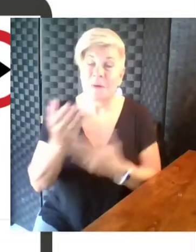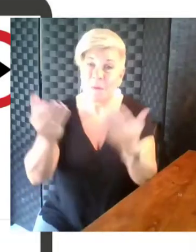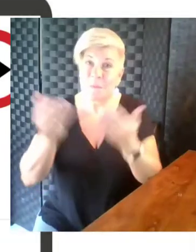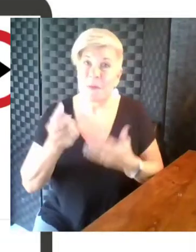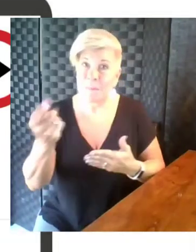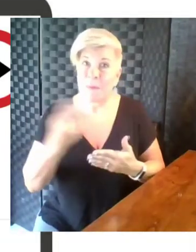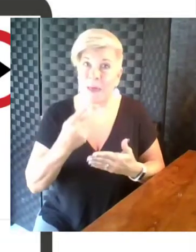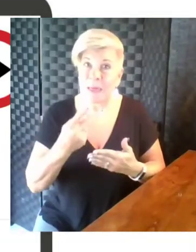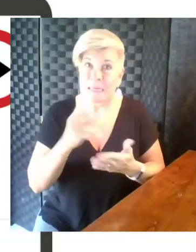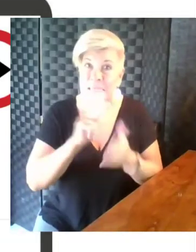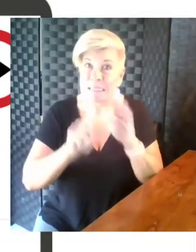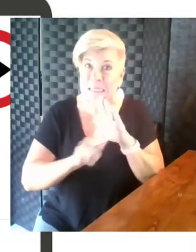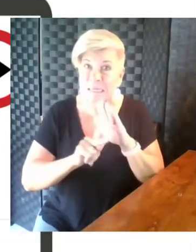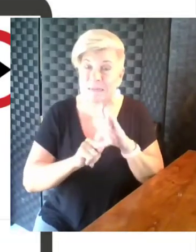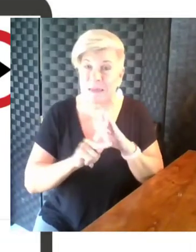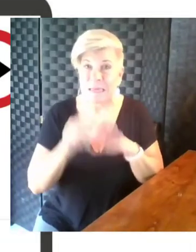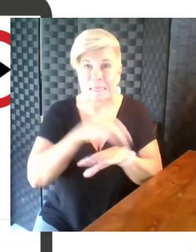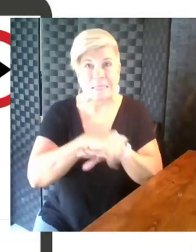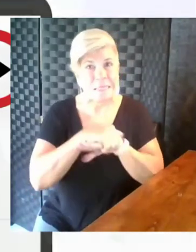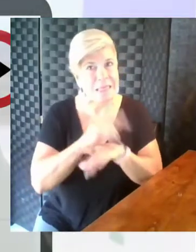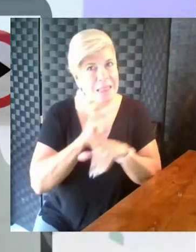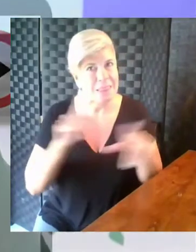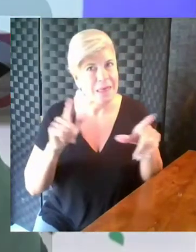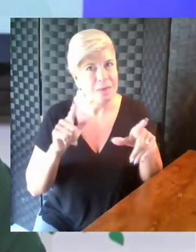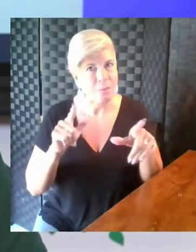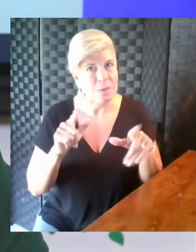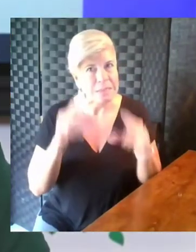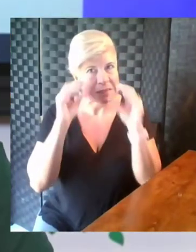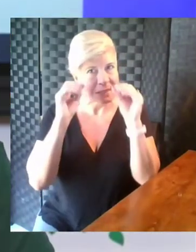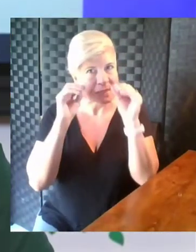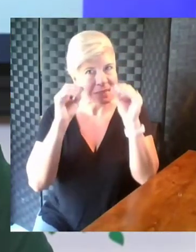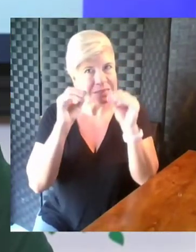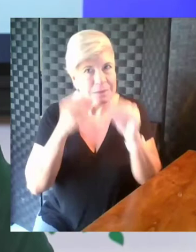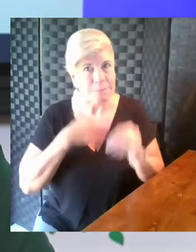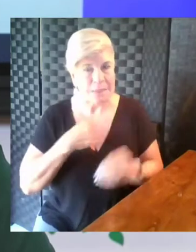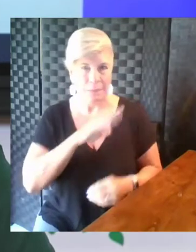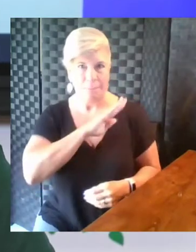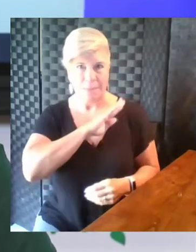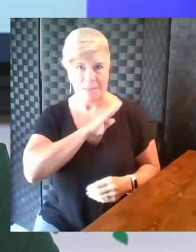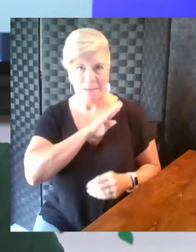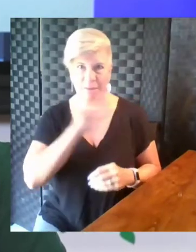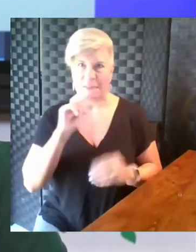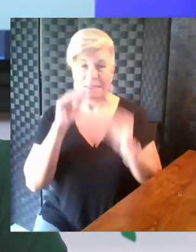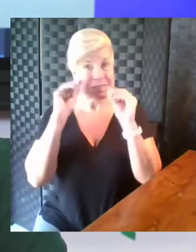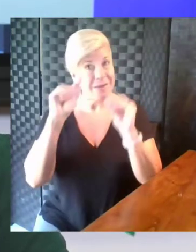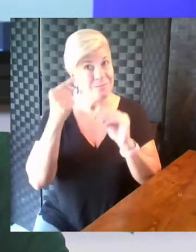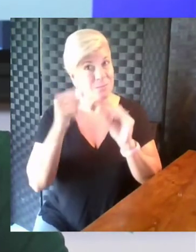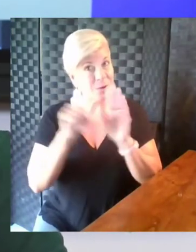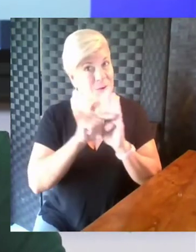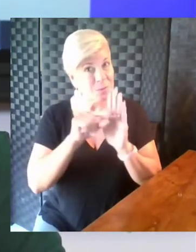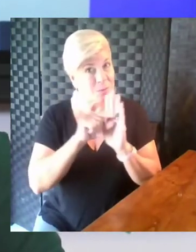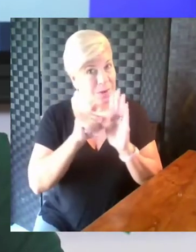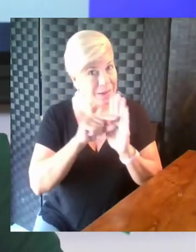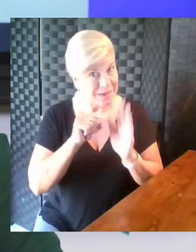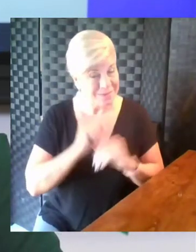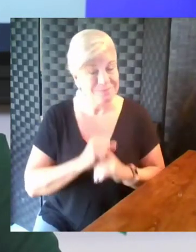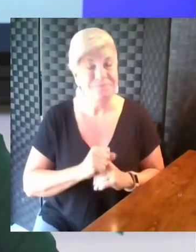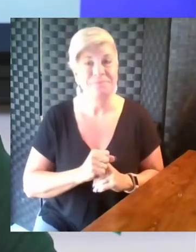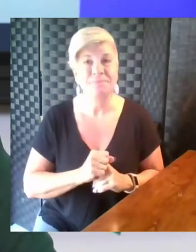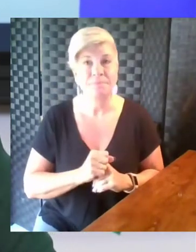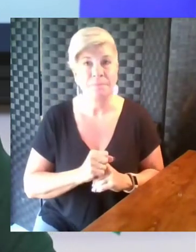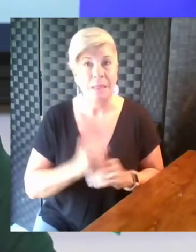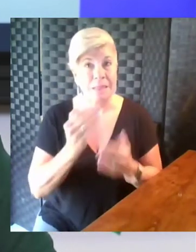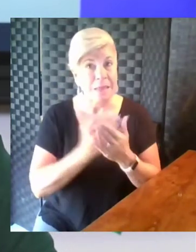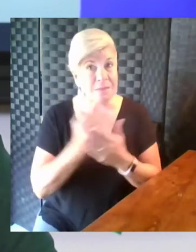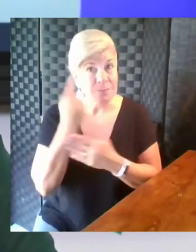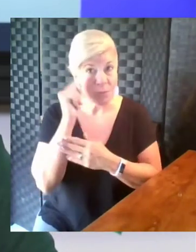Welcome back to another kindergarten English language arts lesson with Mr. Binti. My name is Mr. Binti. I'm a first grade teacher at Kays Elementary School. These lessons